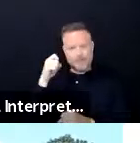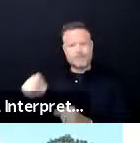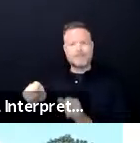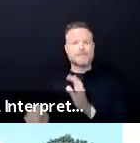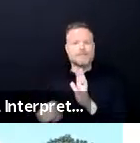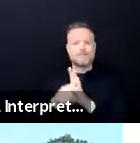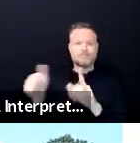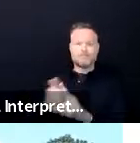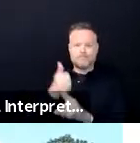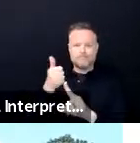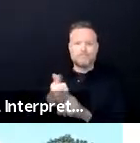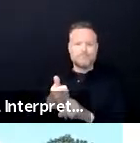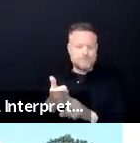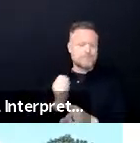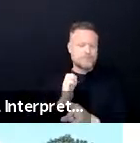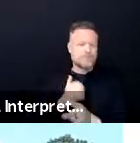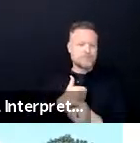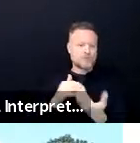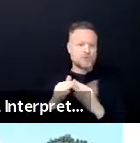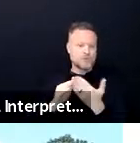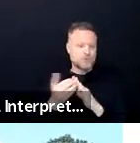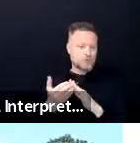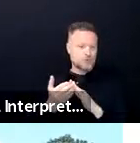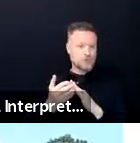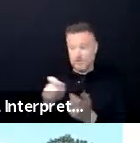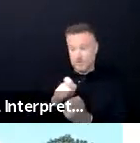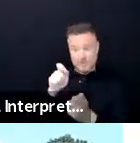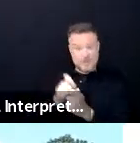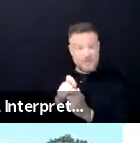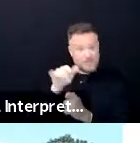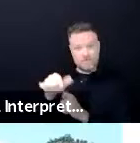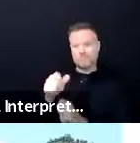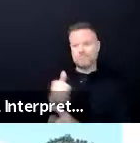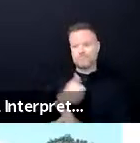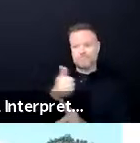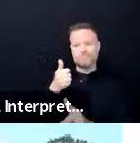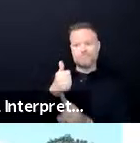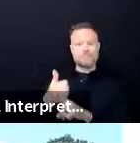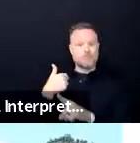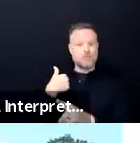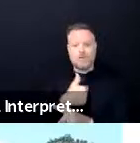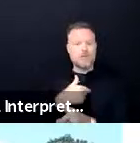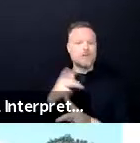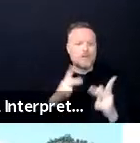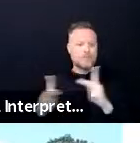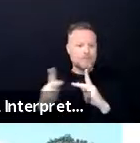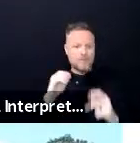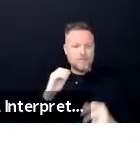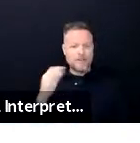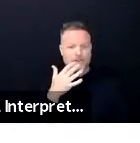particularly the great negative impact it had on our people of color.